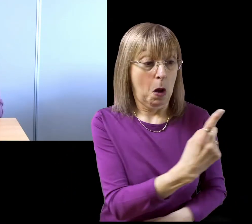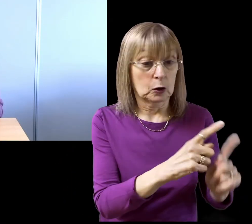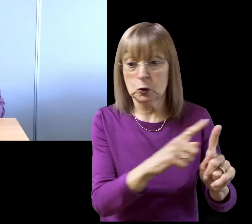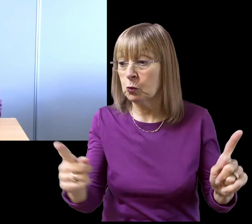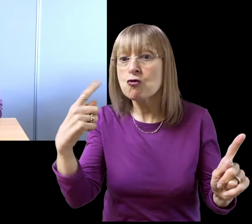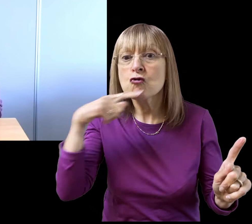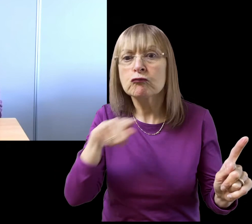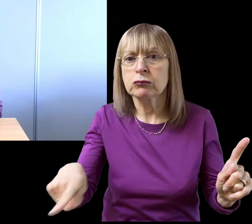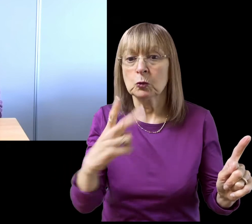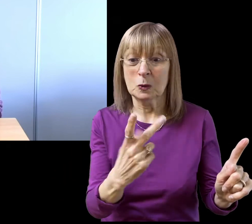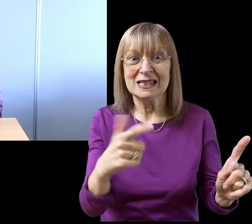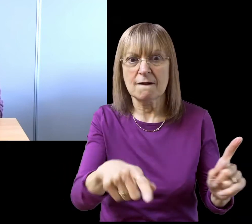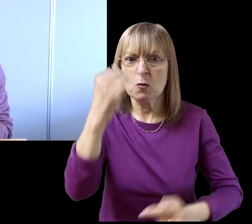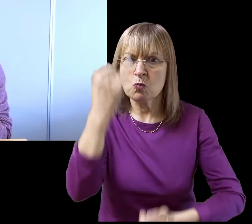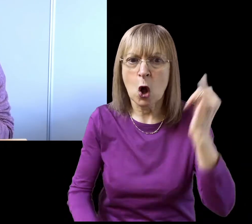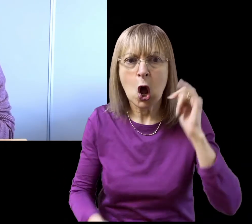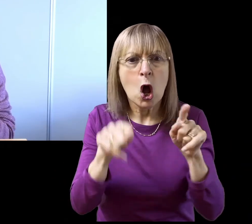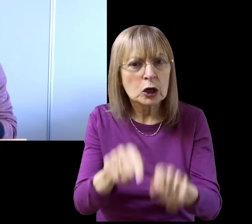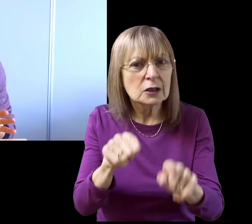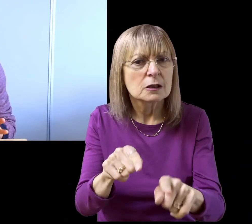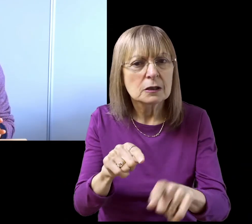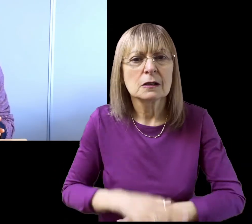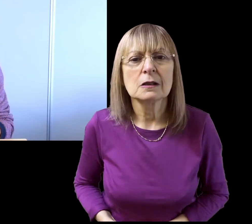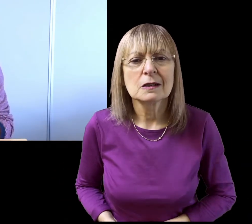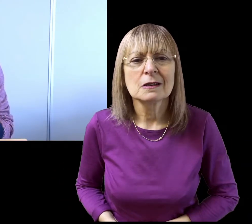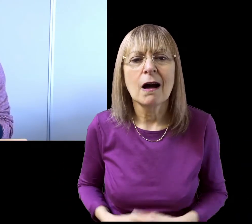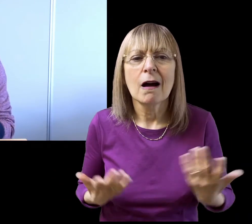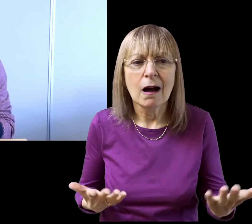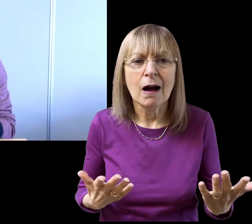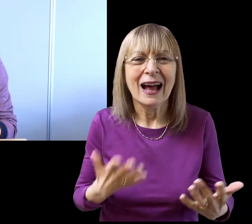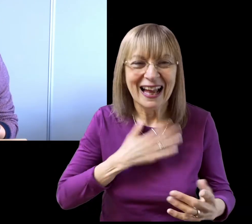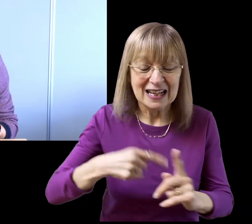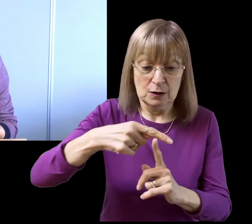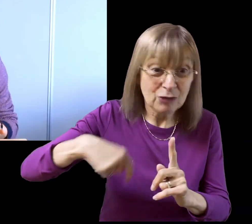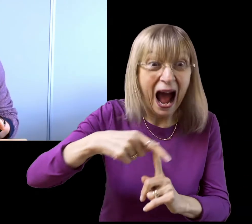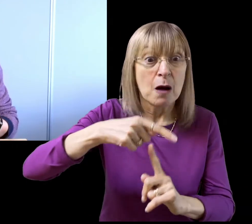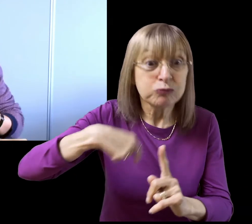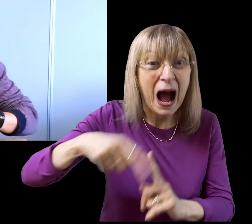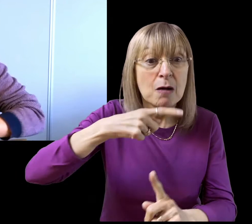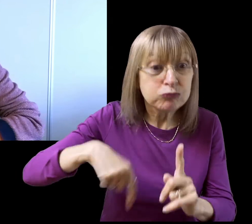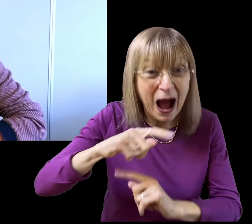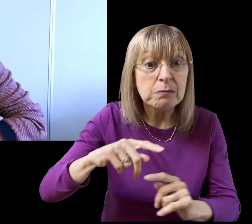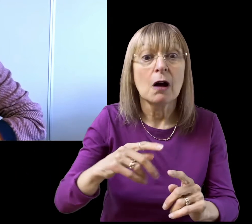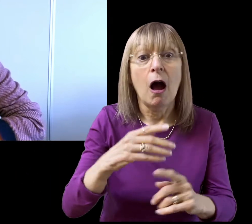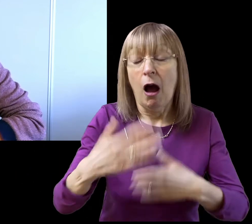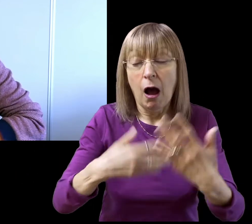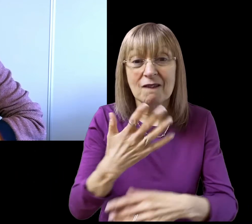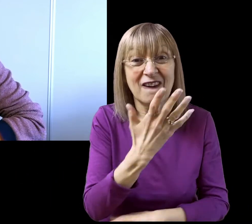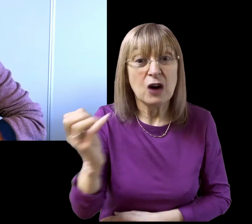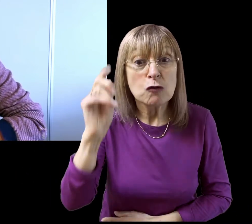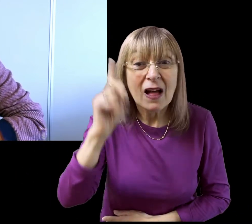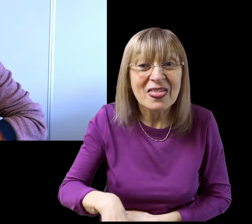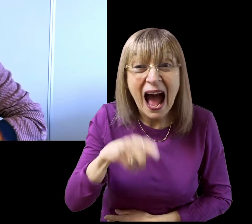between 1 and 100 is 27, which takes over 100 steps. It bounces up way into the 500,000s,